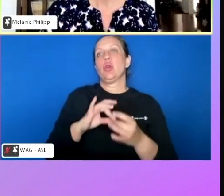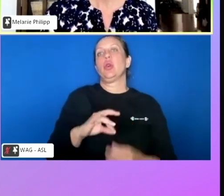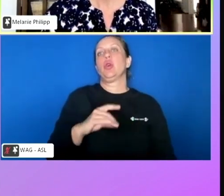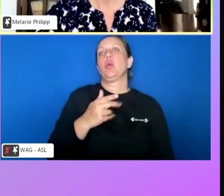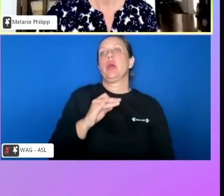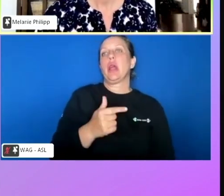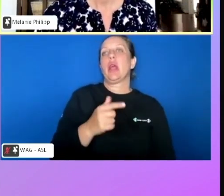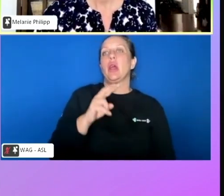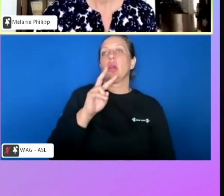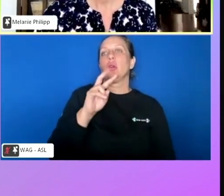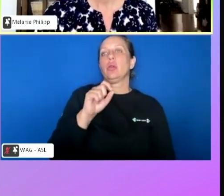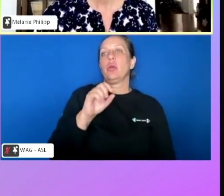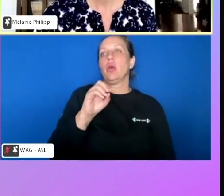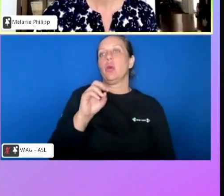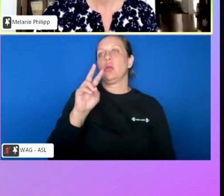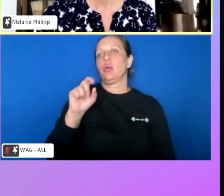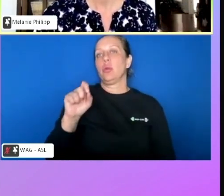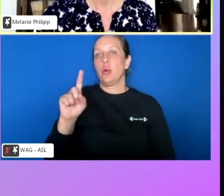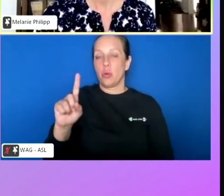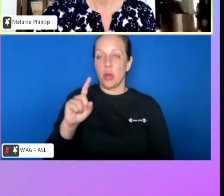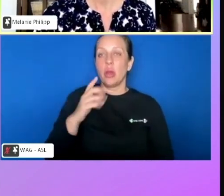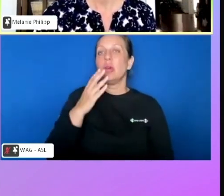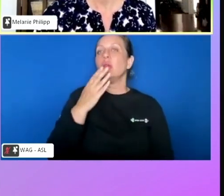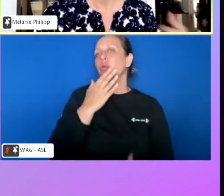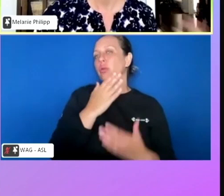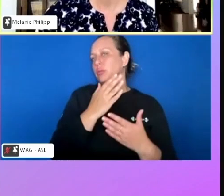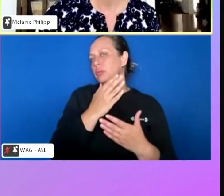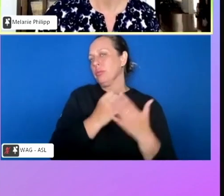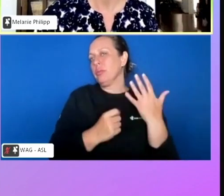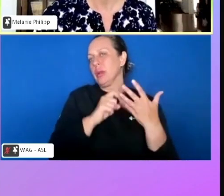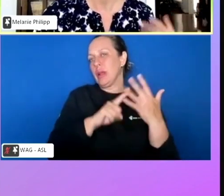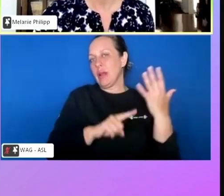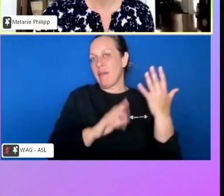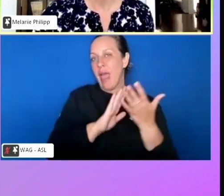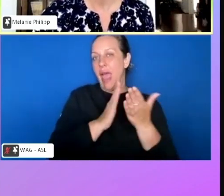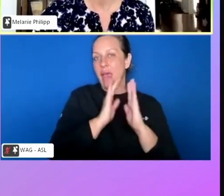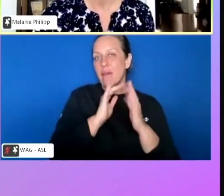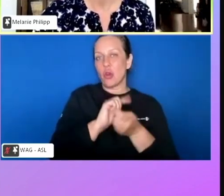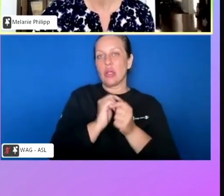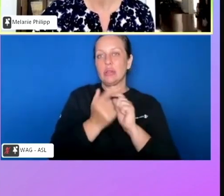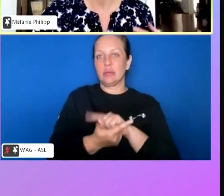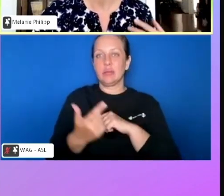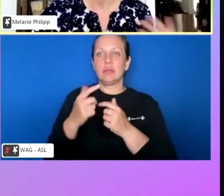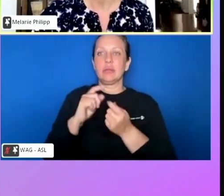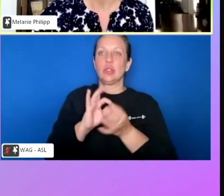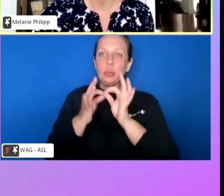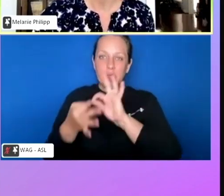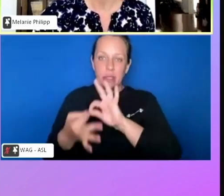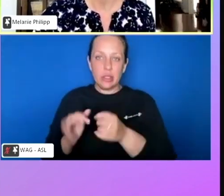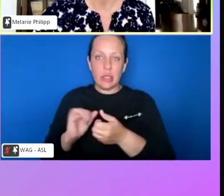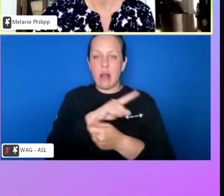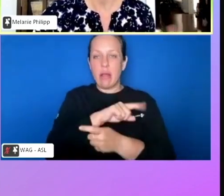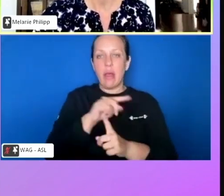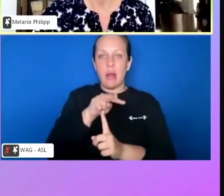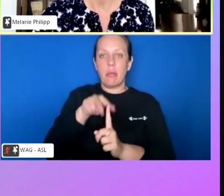and 2.1. And a good portion of those are asking for interpretations of how does WCAG apply to scenarios that